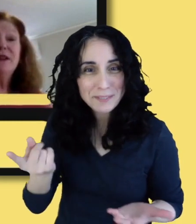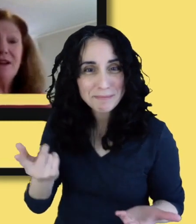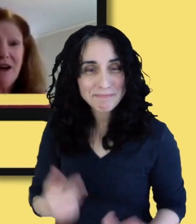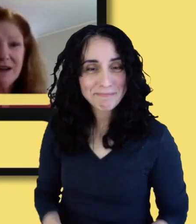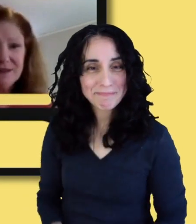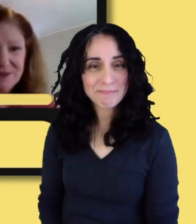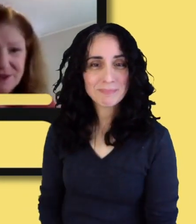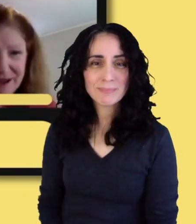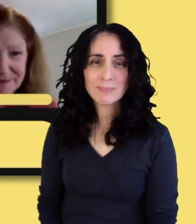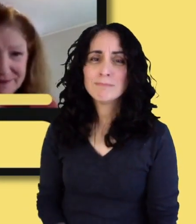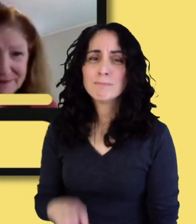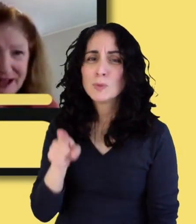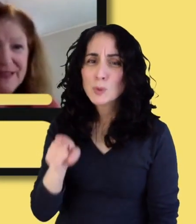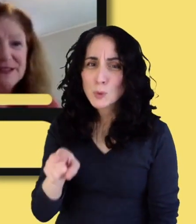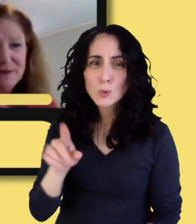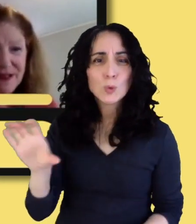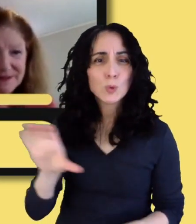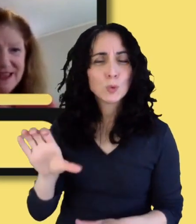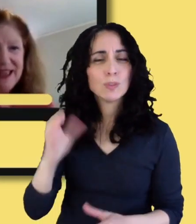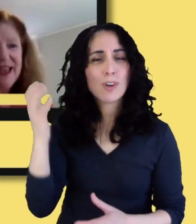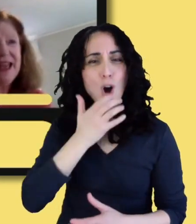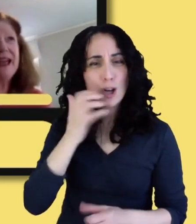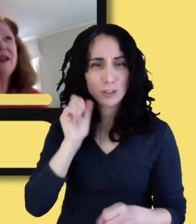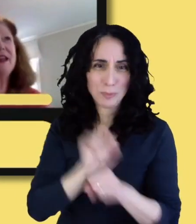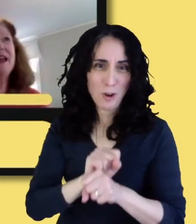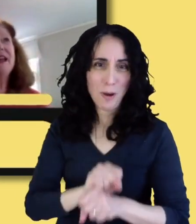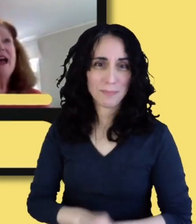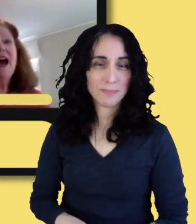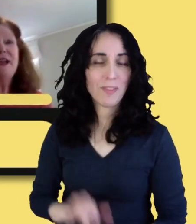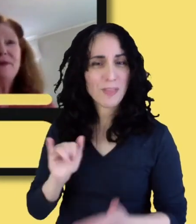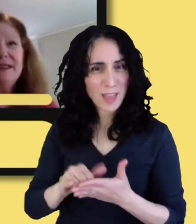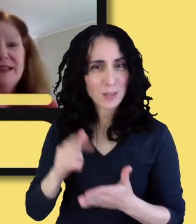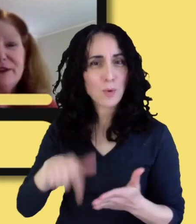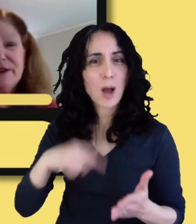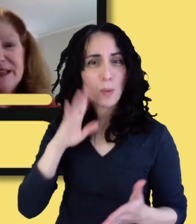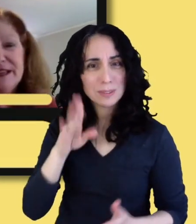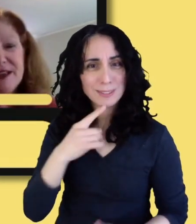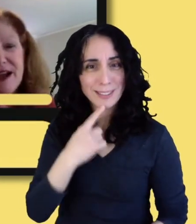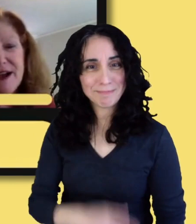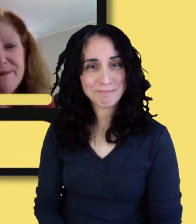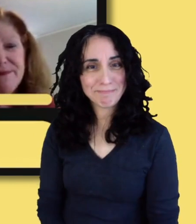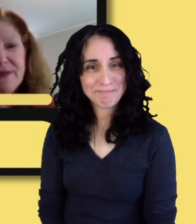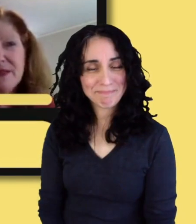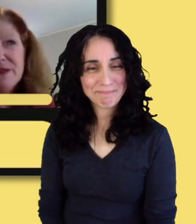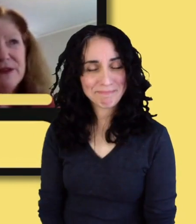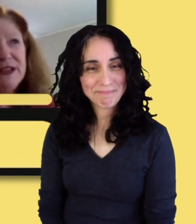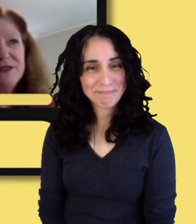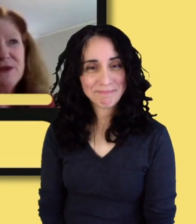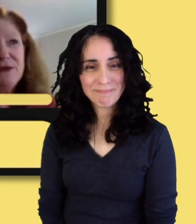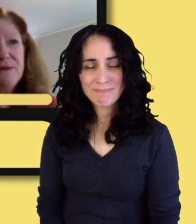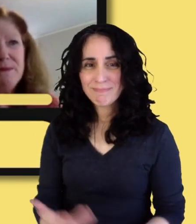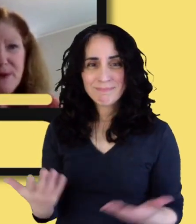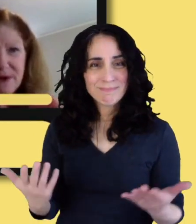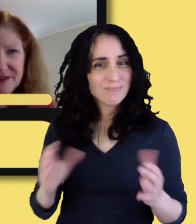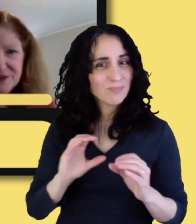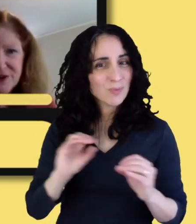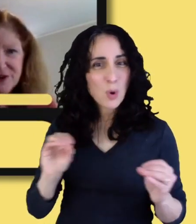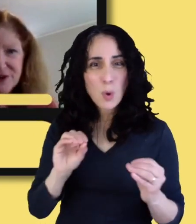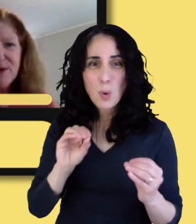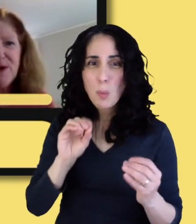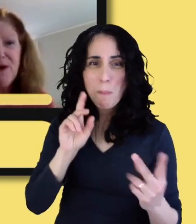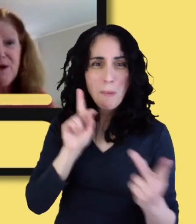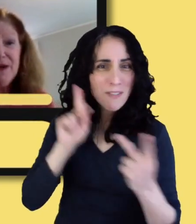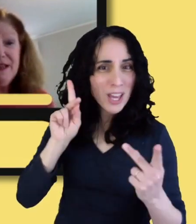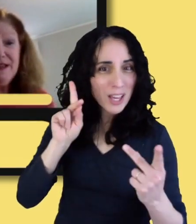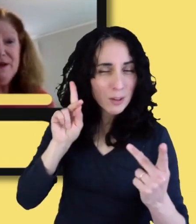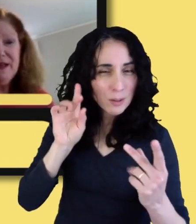are doing an awesome job. That's what I would say. And I really think there is no perfect